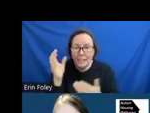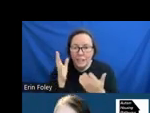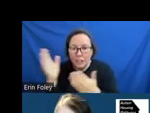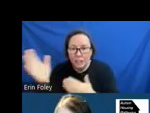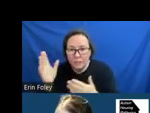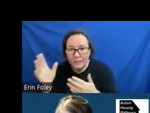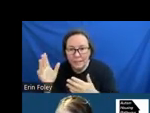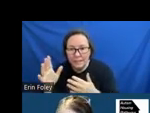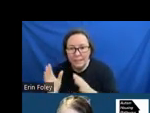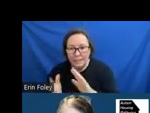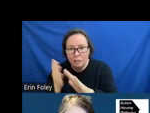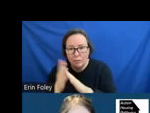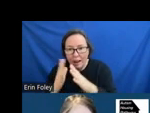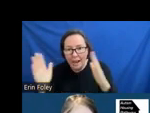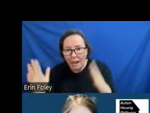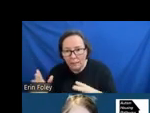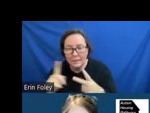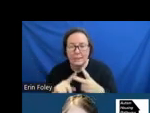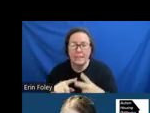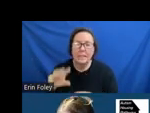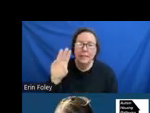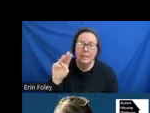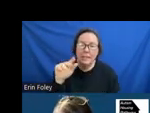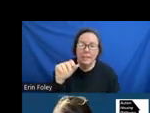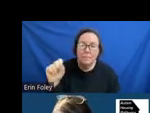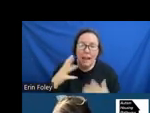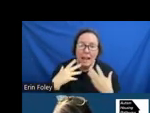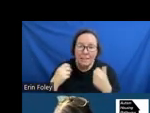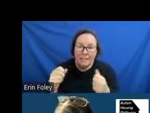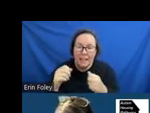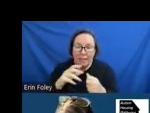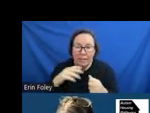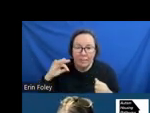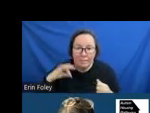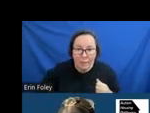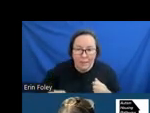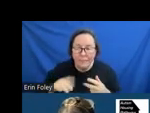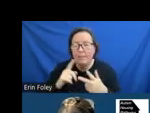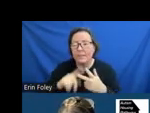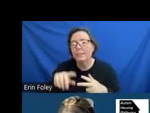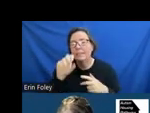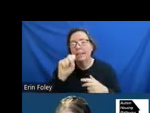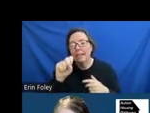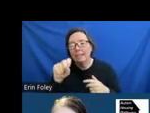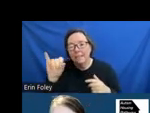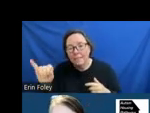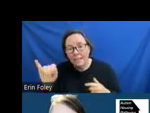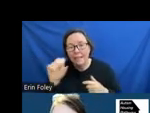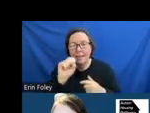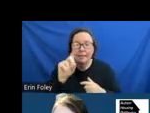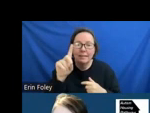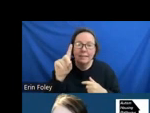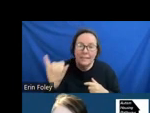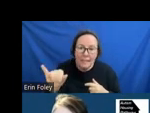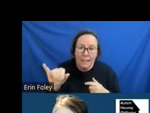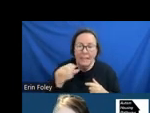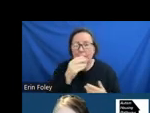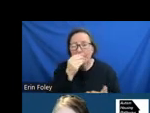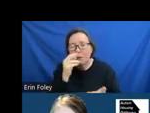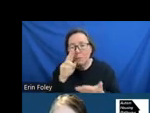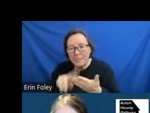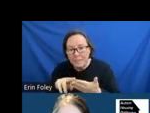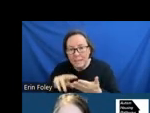Services, Mass Health. It can include federal benefits such as Social Security and SNAP. Next